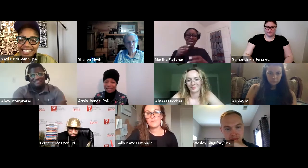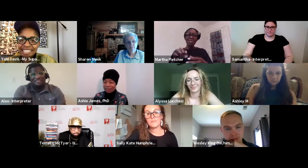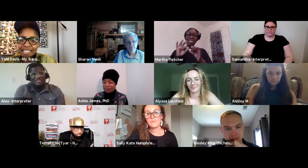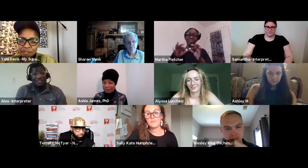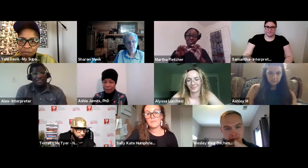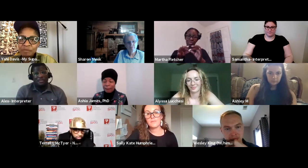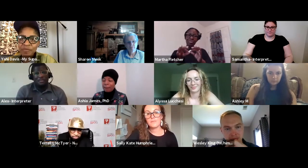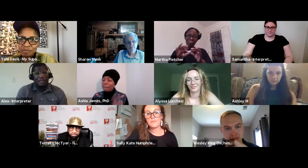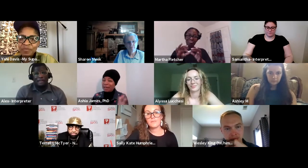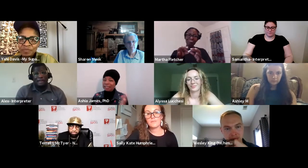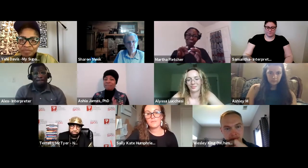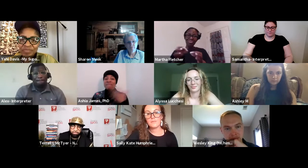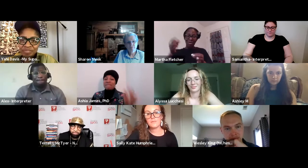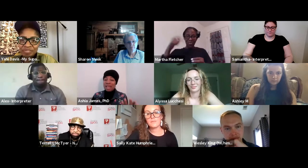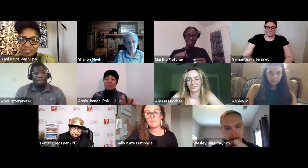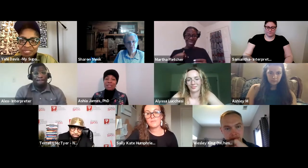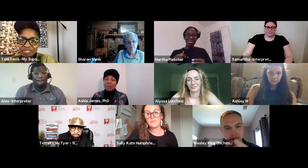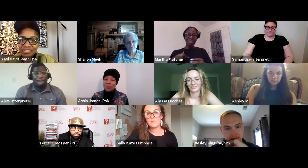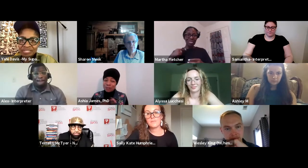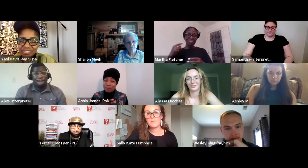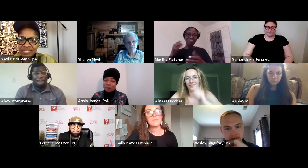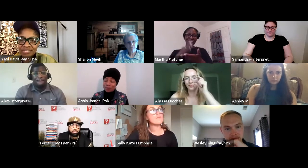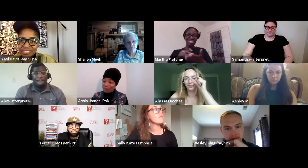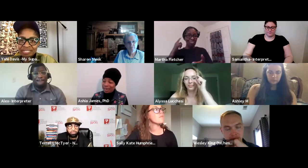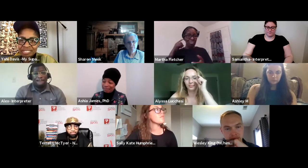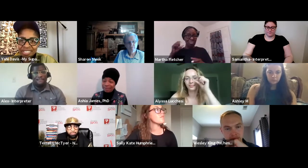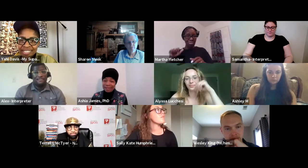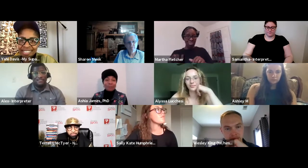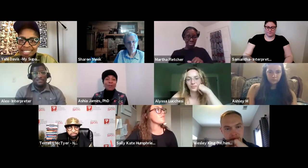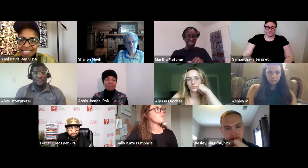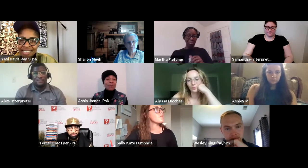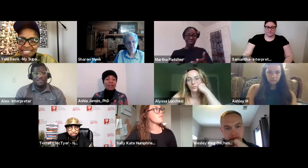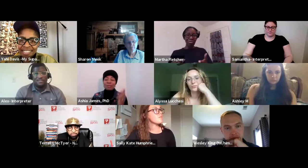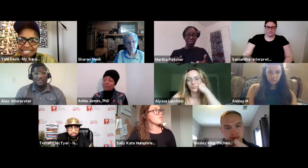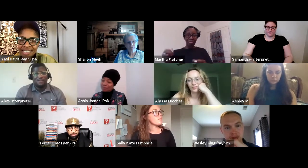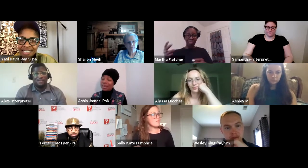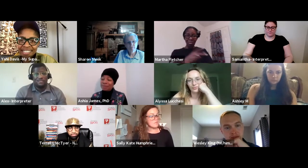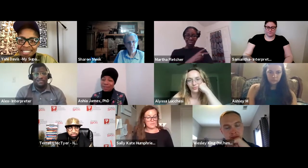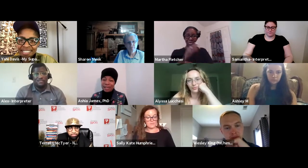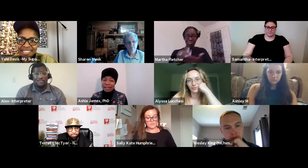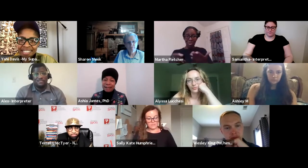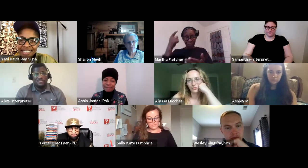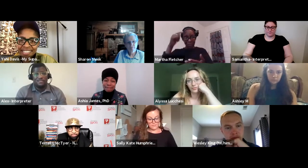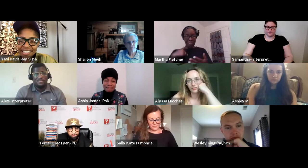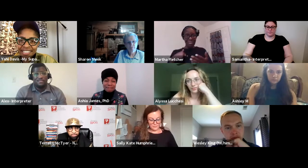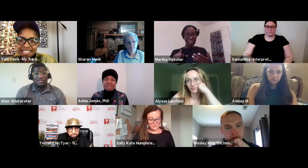of my hearing. But that wasn't the worst part for me. The worst part for me was